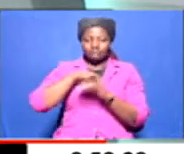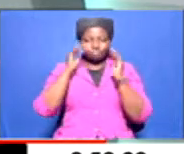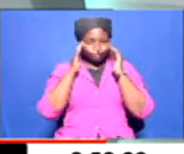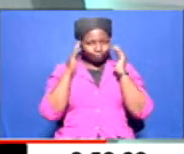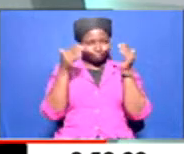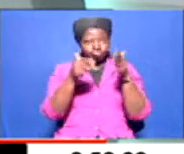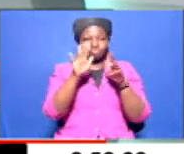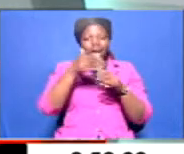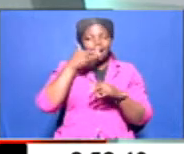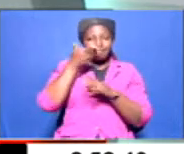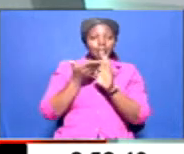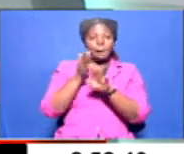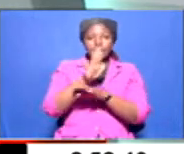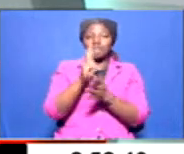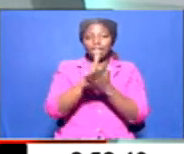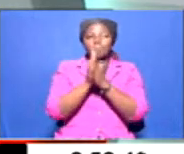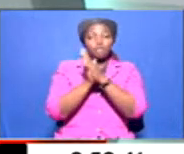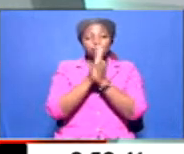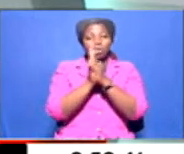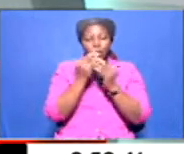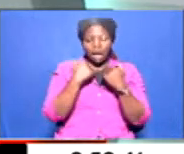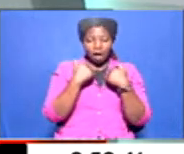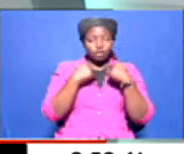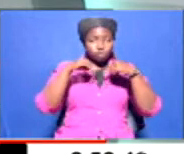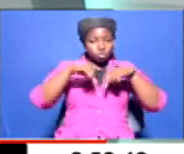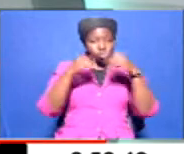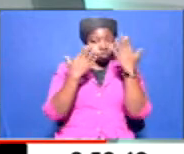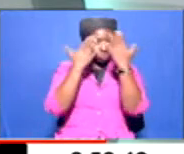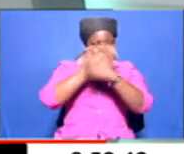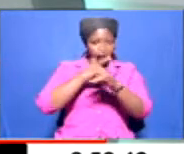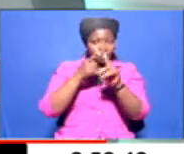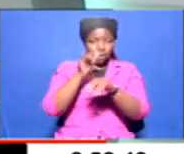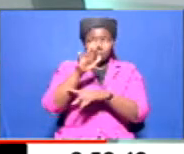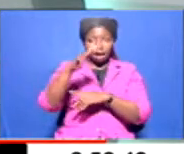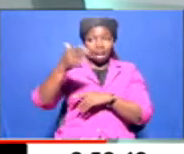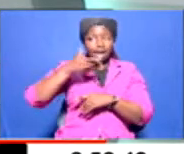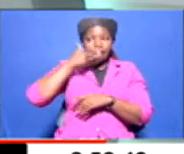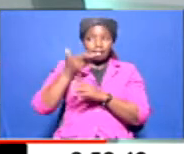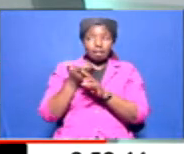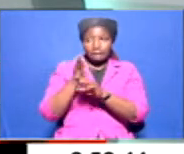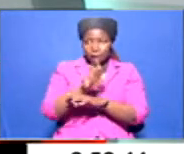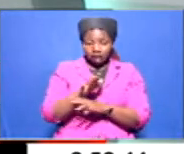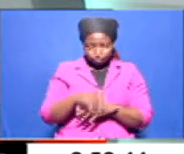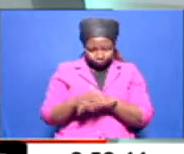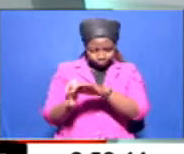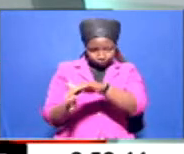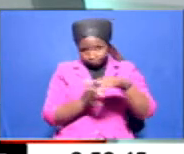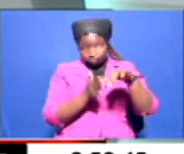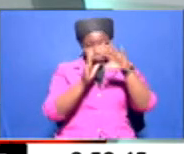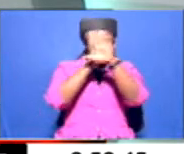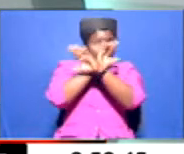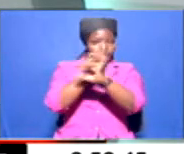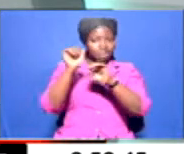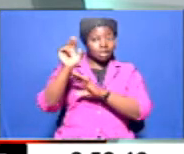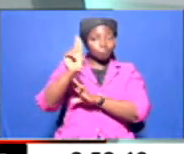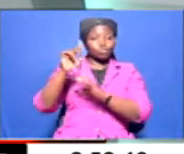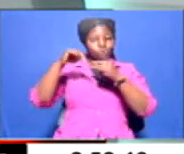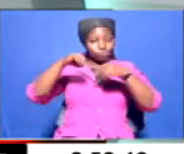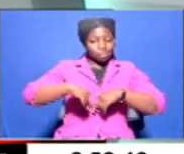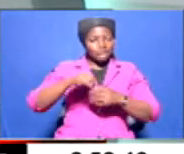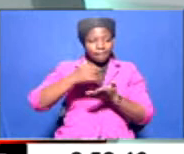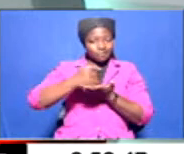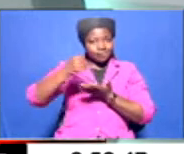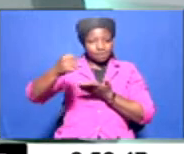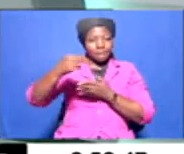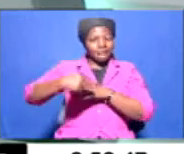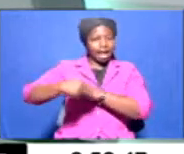of the stories that we have tonight are from your feedback. Now, moving on, President Uhuru Kenyatta has today suspended High